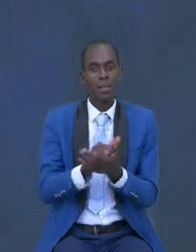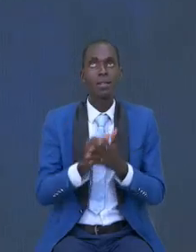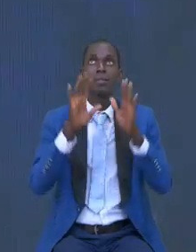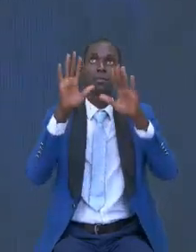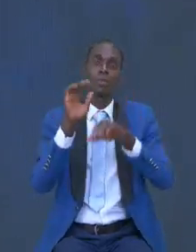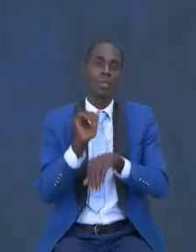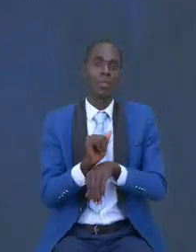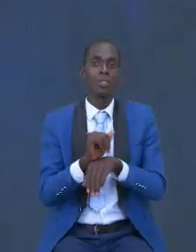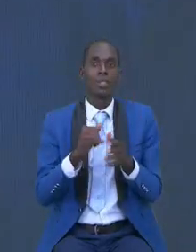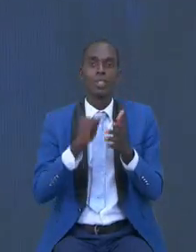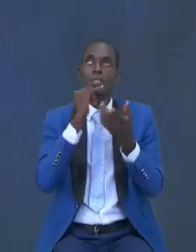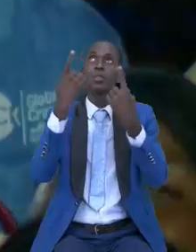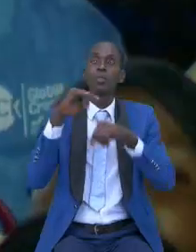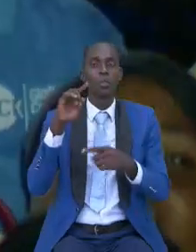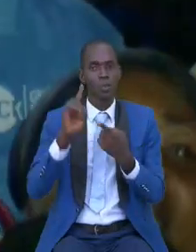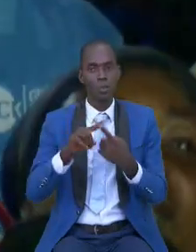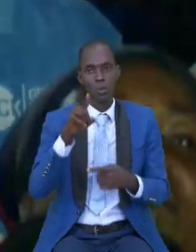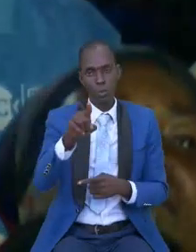miracle is coming your way today.